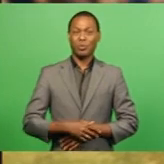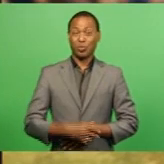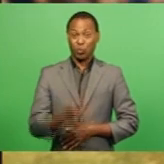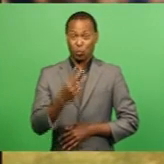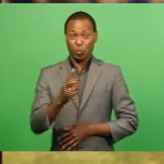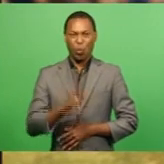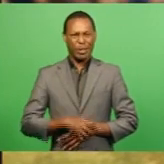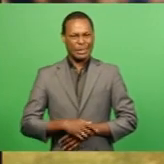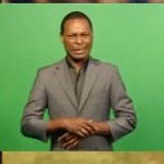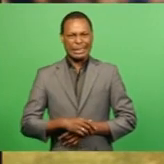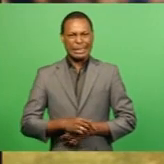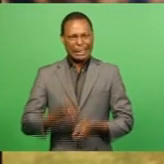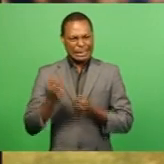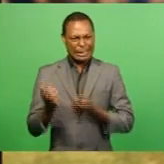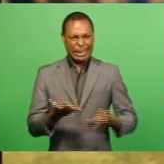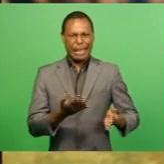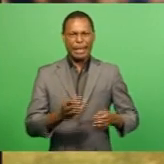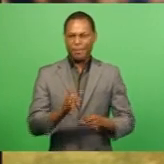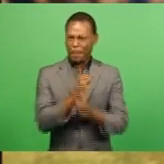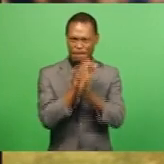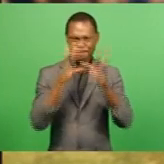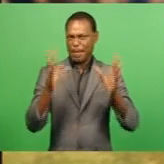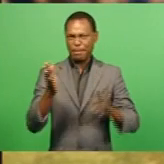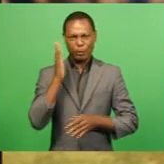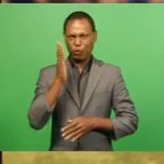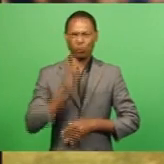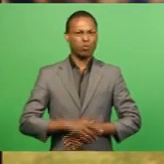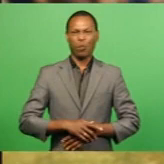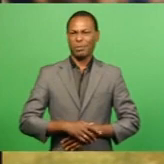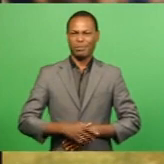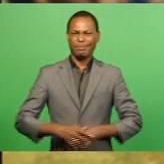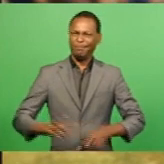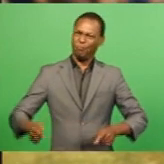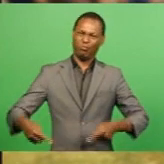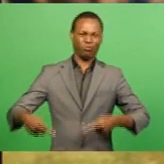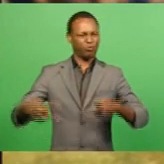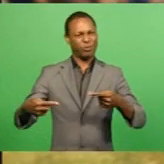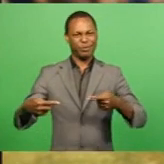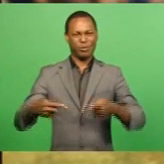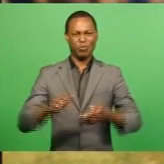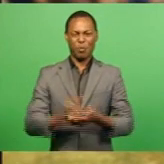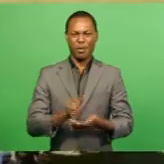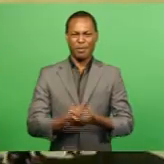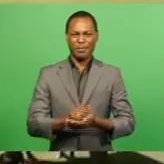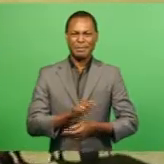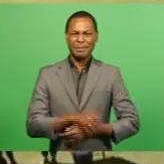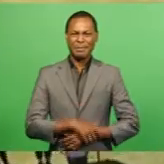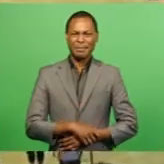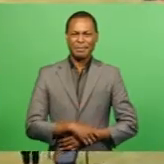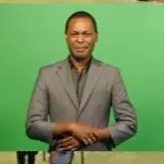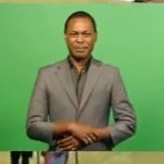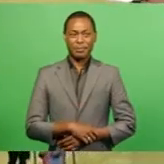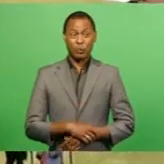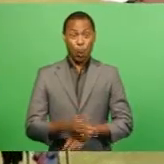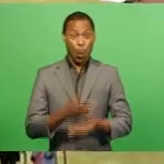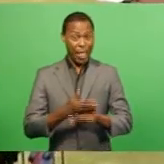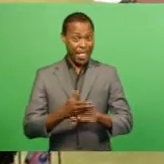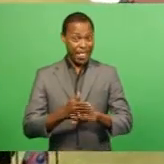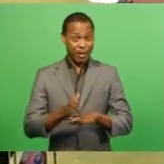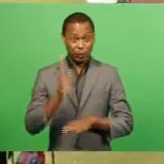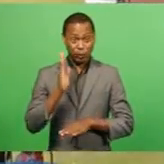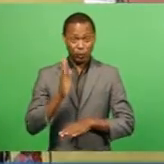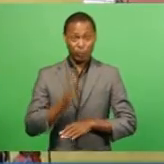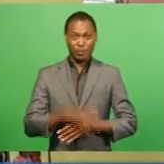like Natambua High School and Jasper Williams High School a good run. Karleni Tavi with the details. New school, Aliki in the